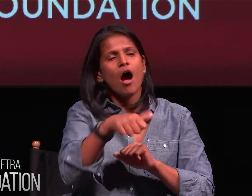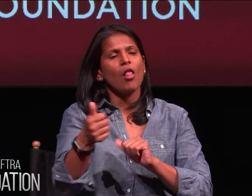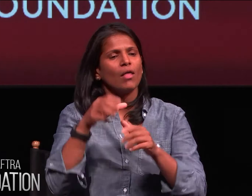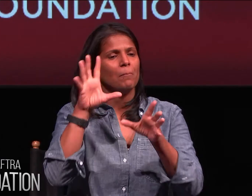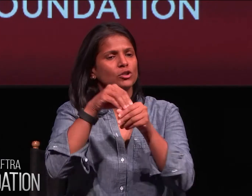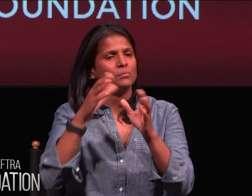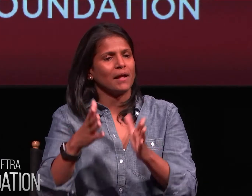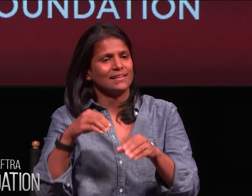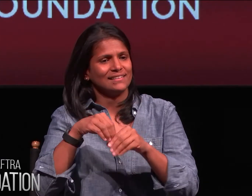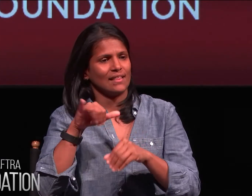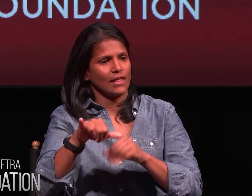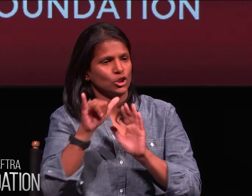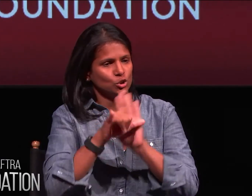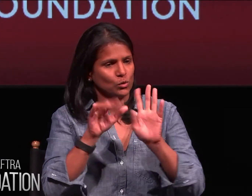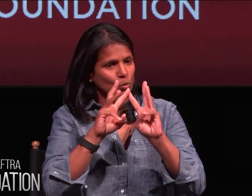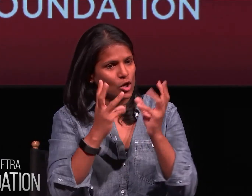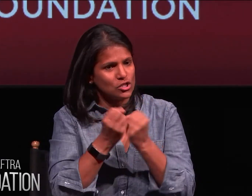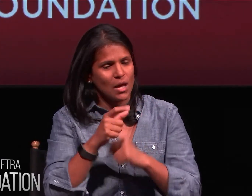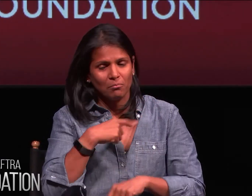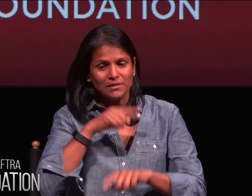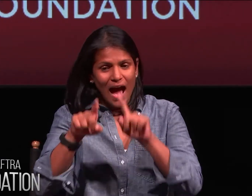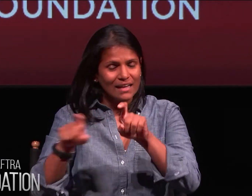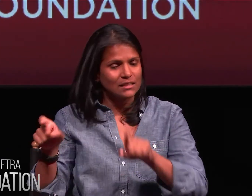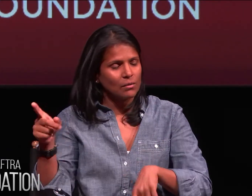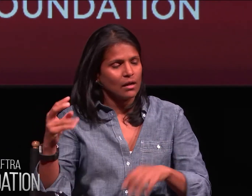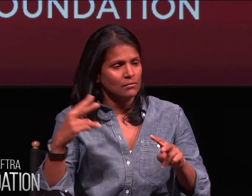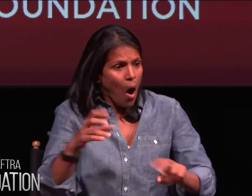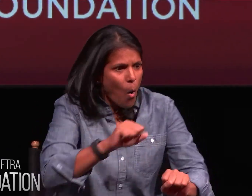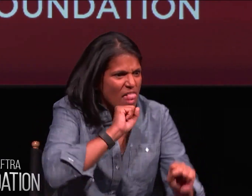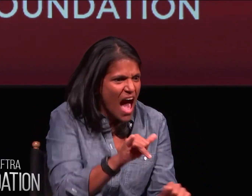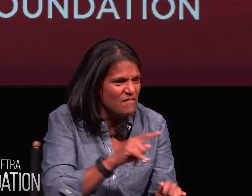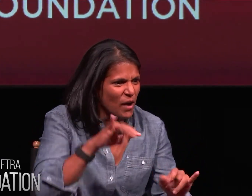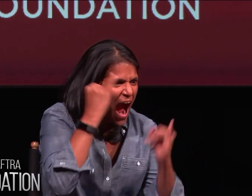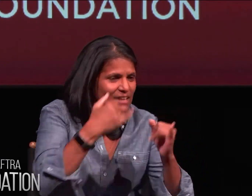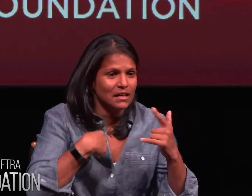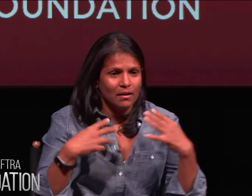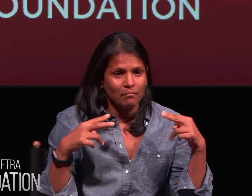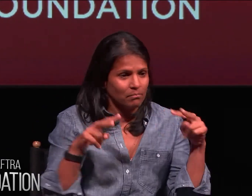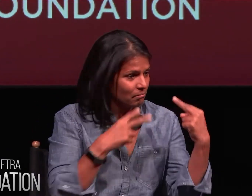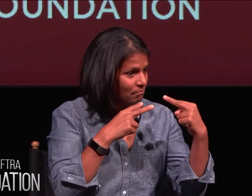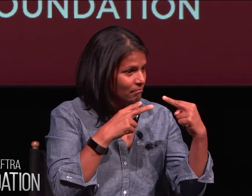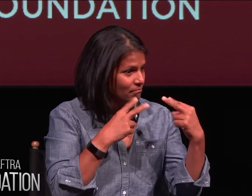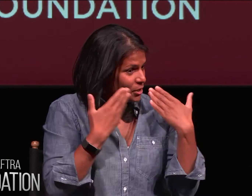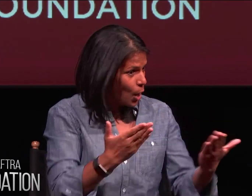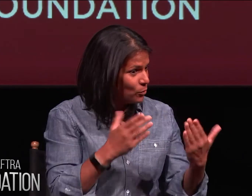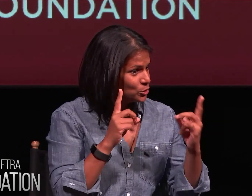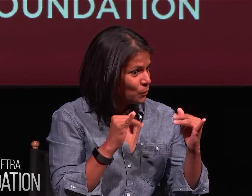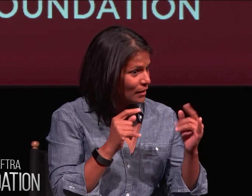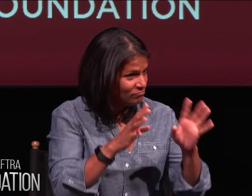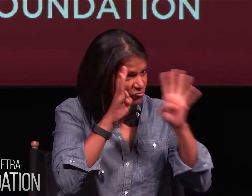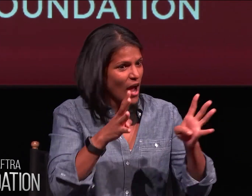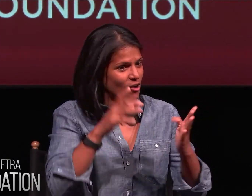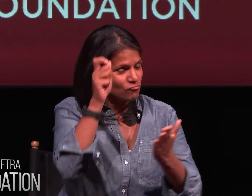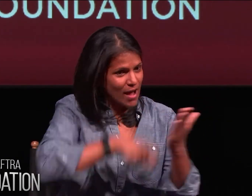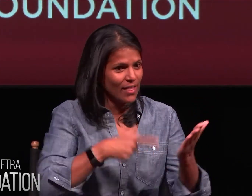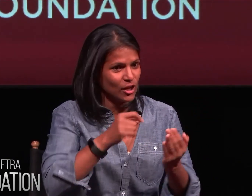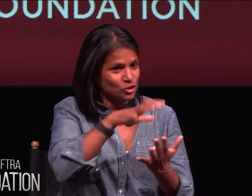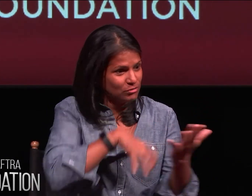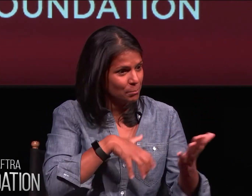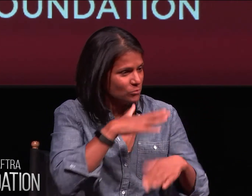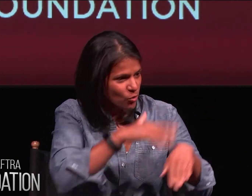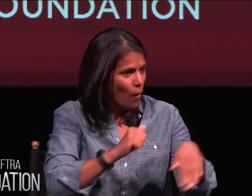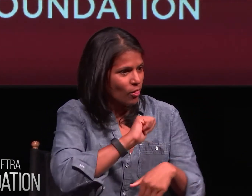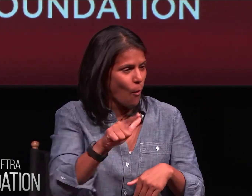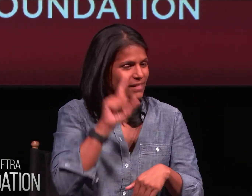deaf characters. And we wanted to talk to other people in the YouTube workshop, and they were